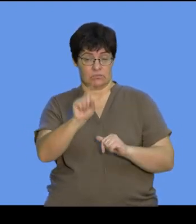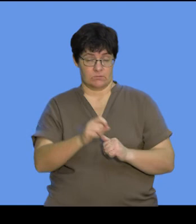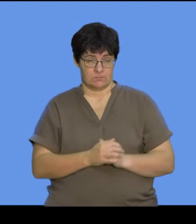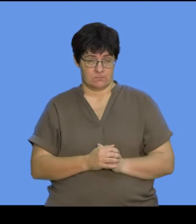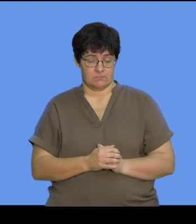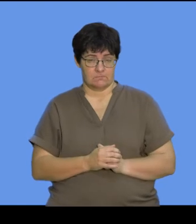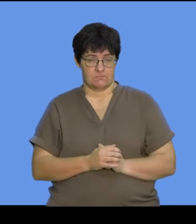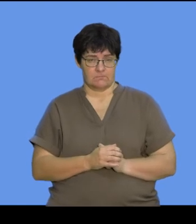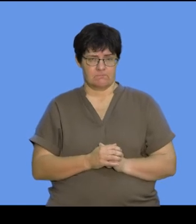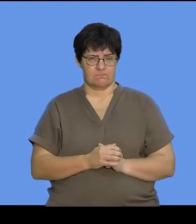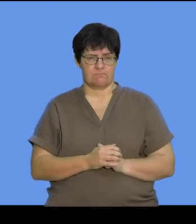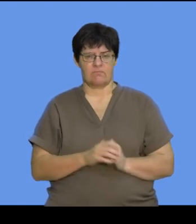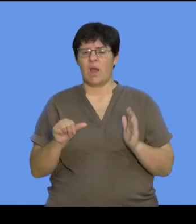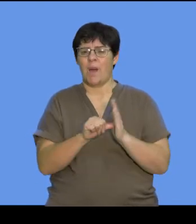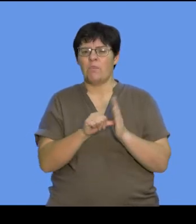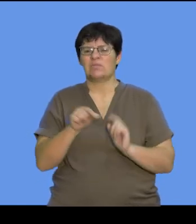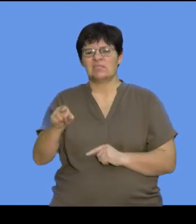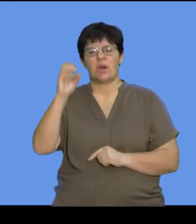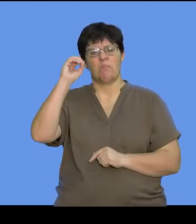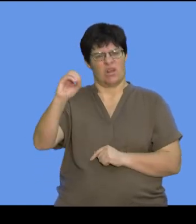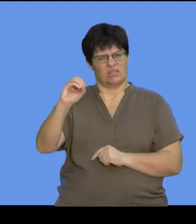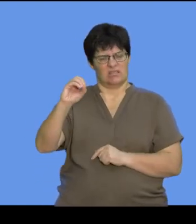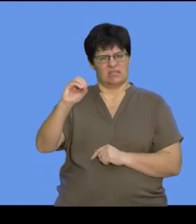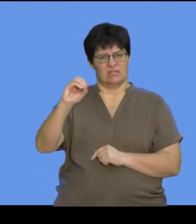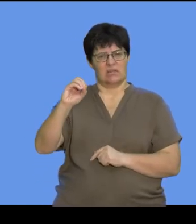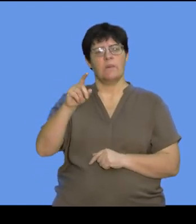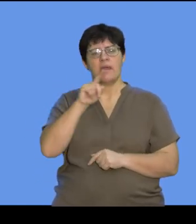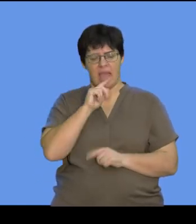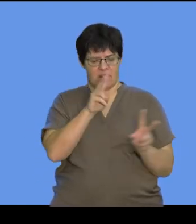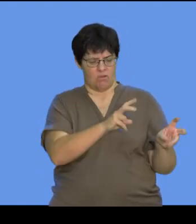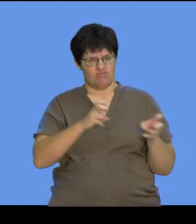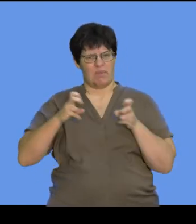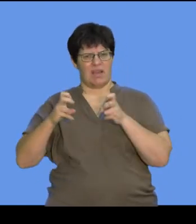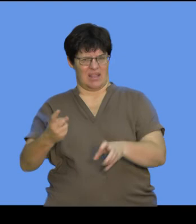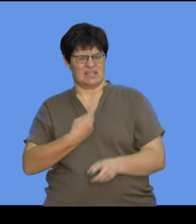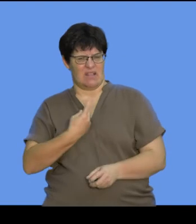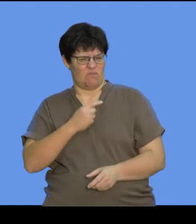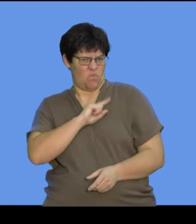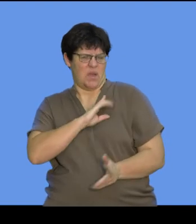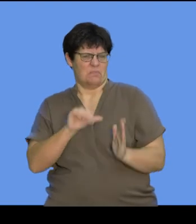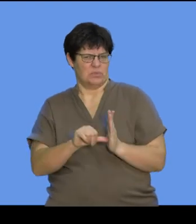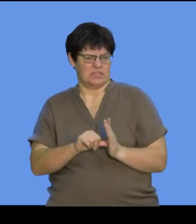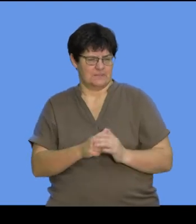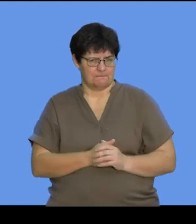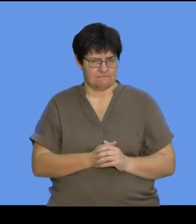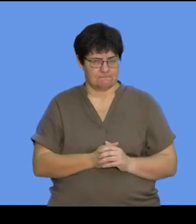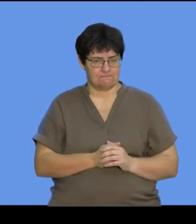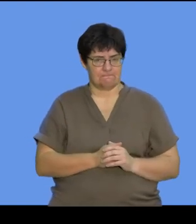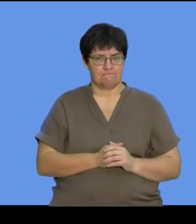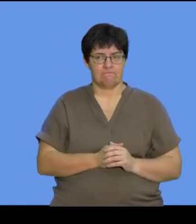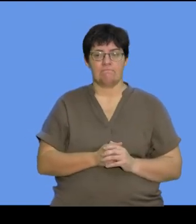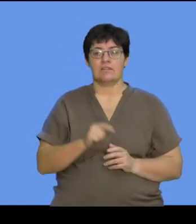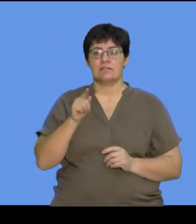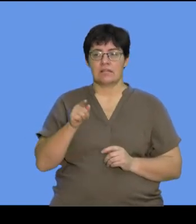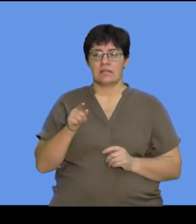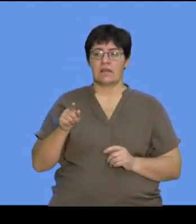question. What is the significance of this molecule being able to replicate itself? Now, the